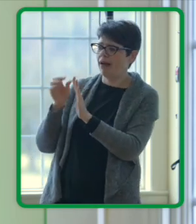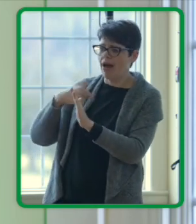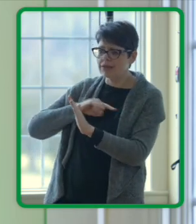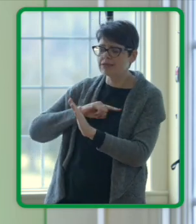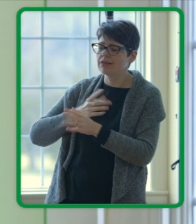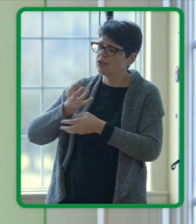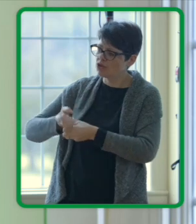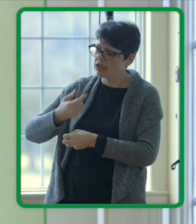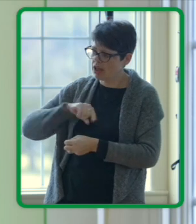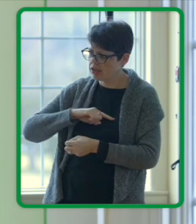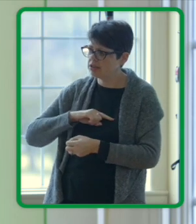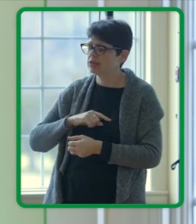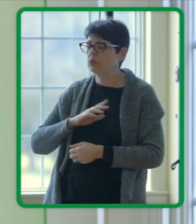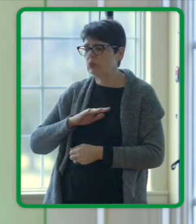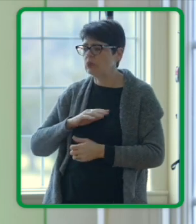us.